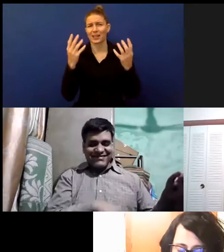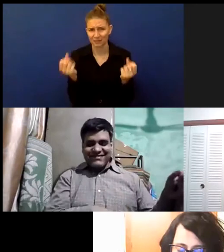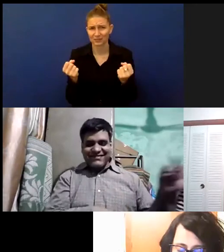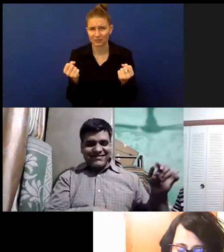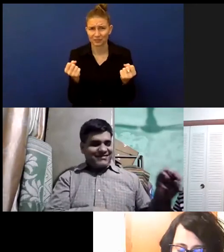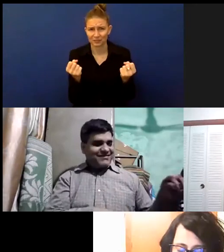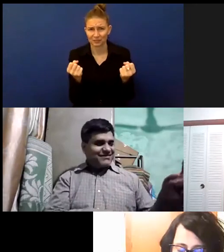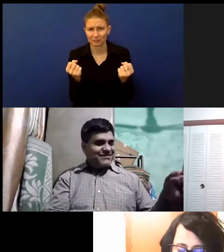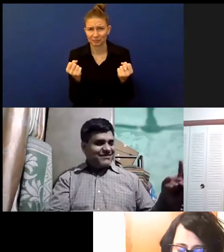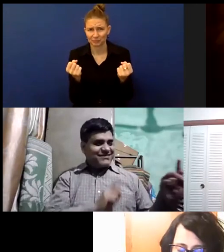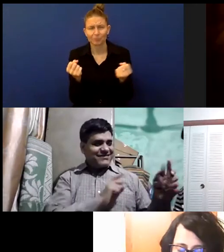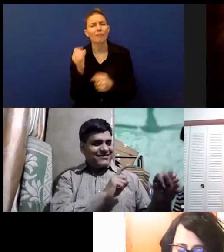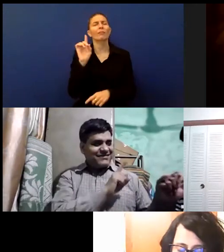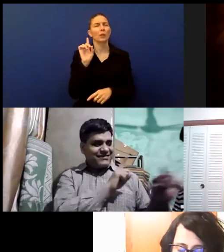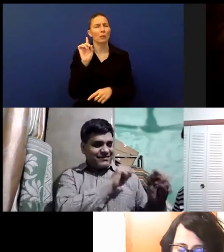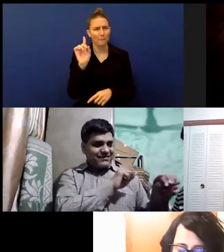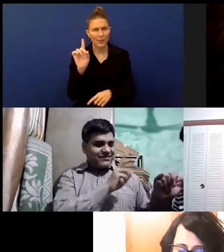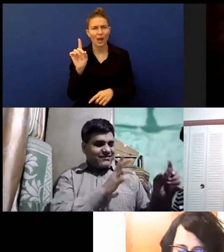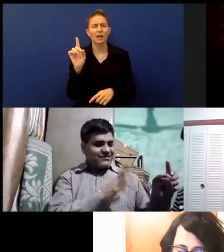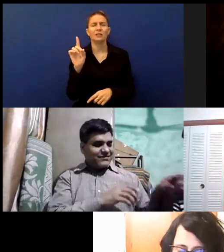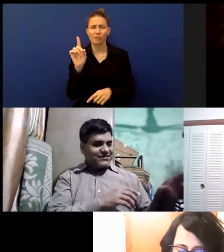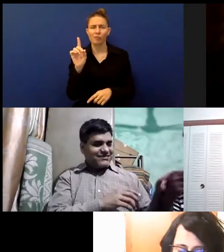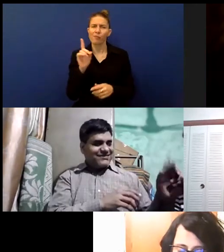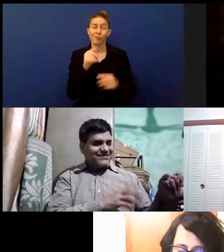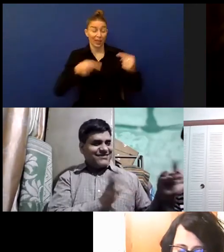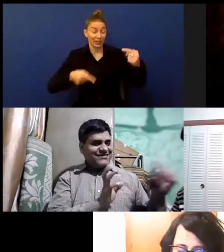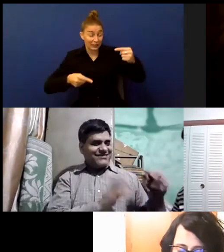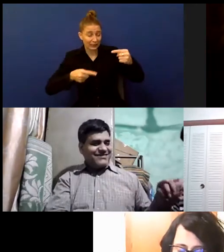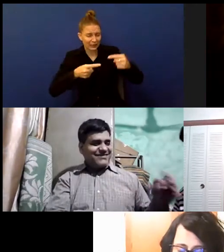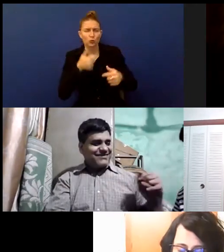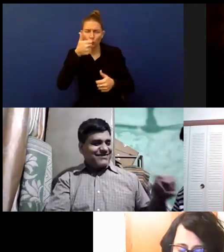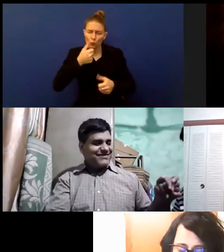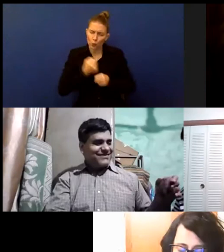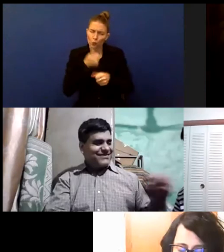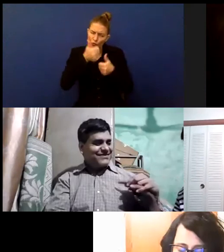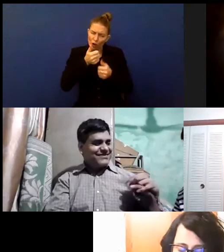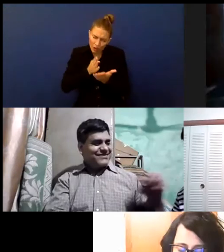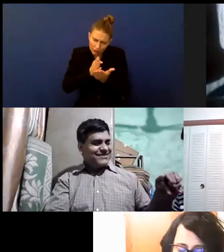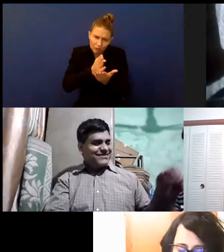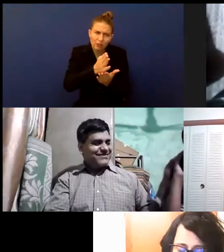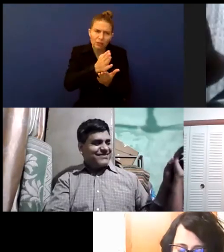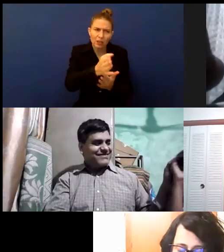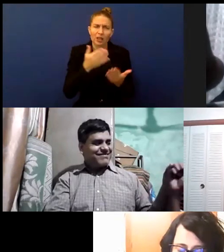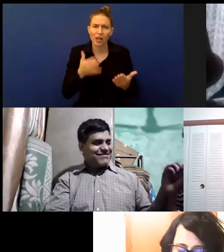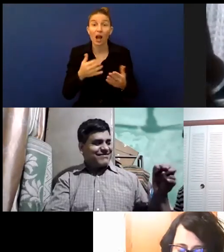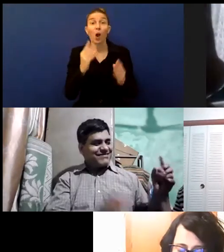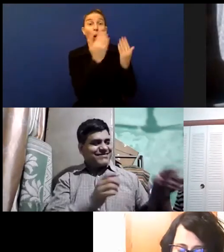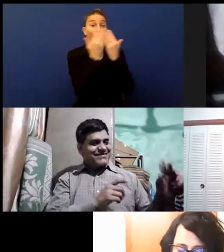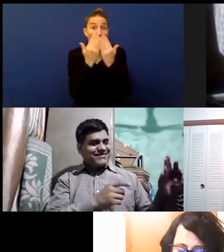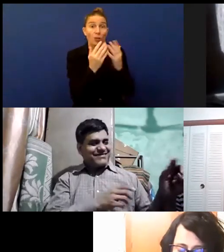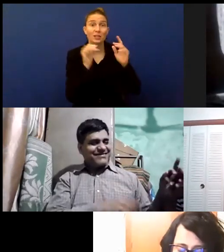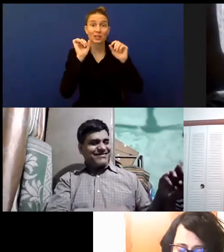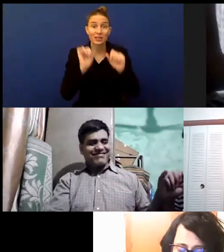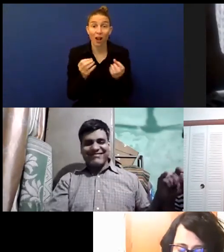the right way to try to solve these gaps and try to improve the quality of these courses. Thank you so much